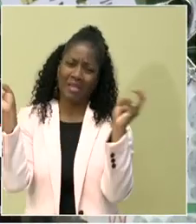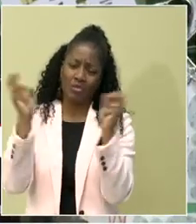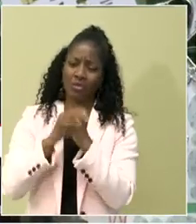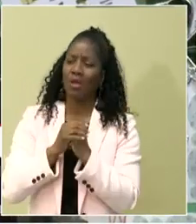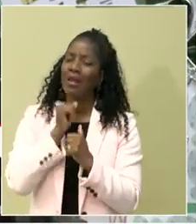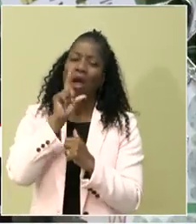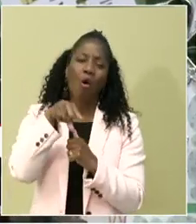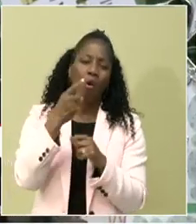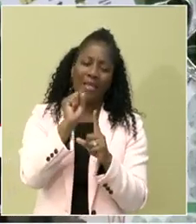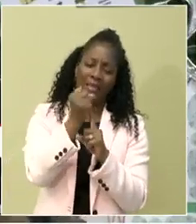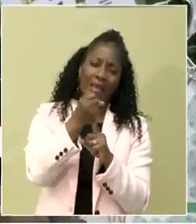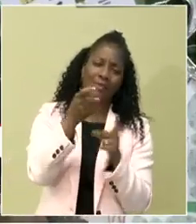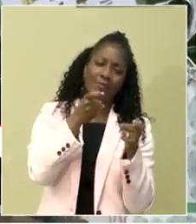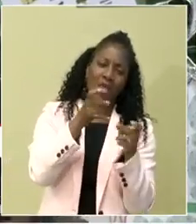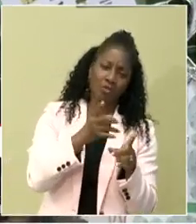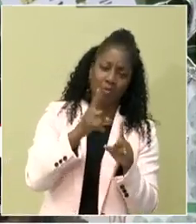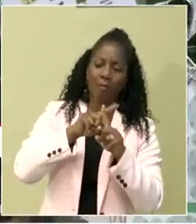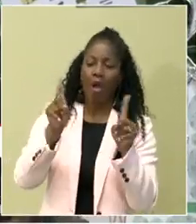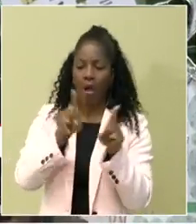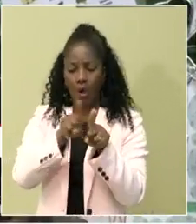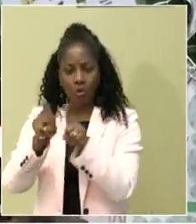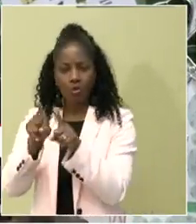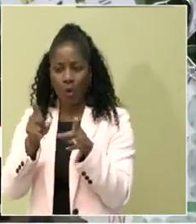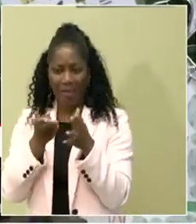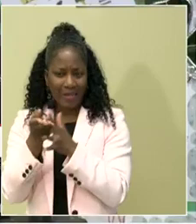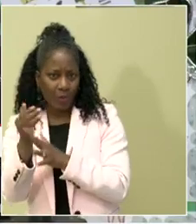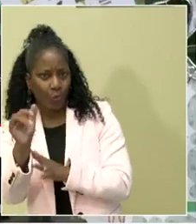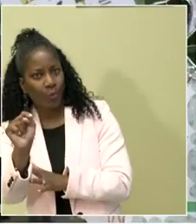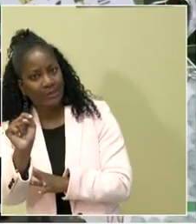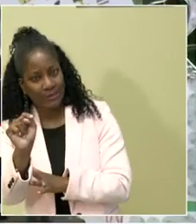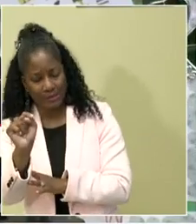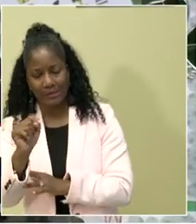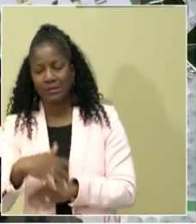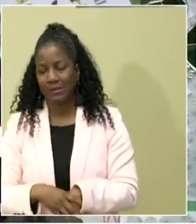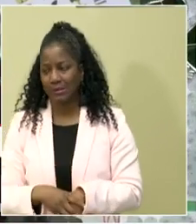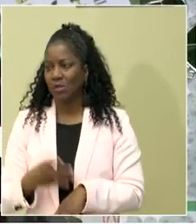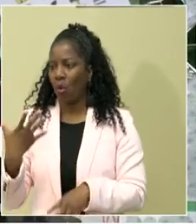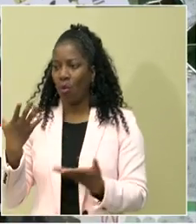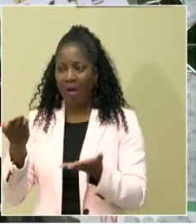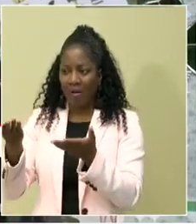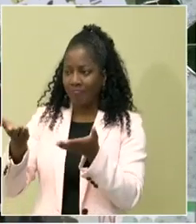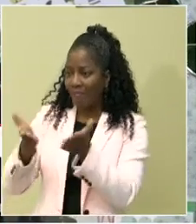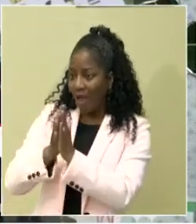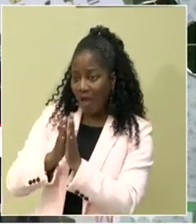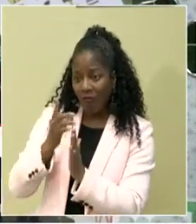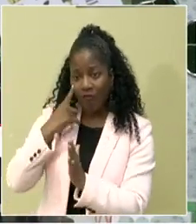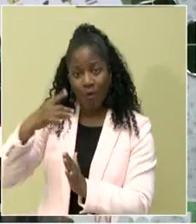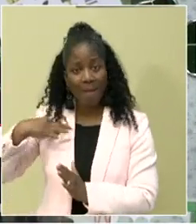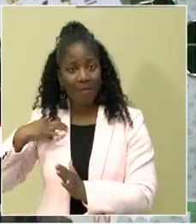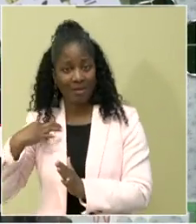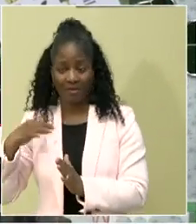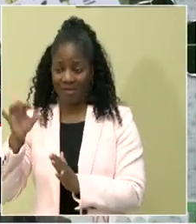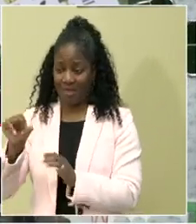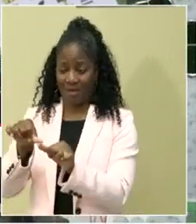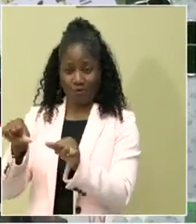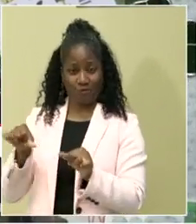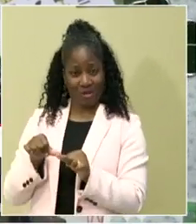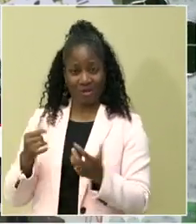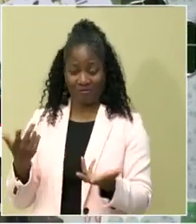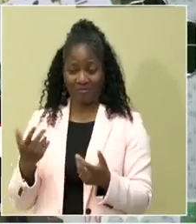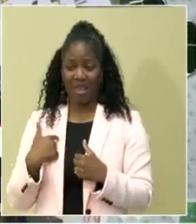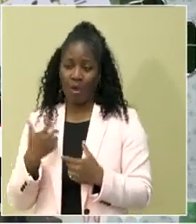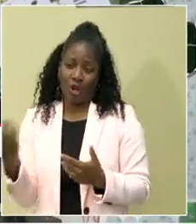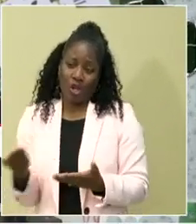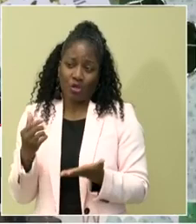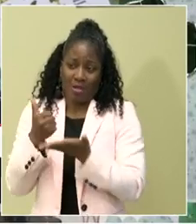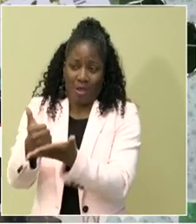management, but navigation. So we're here soliciting volunteers and support in that area. And we're also here to